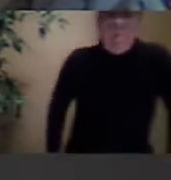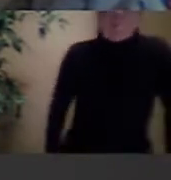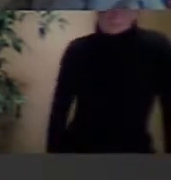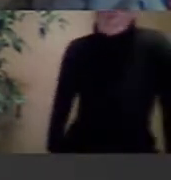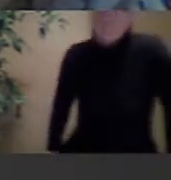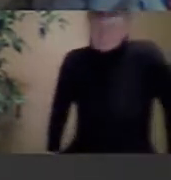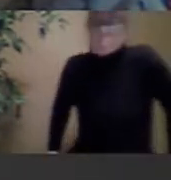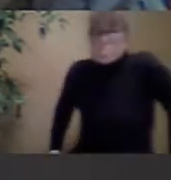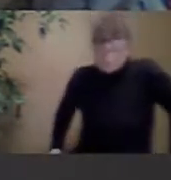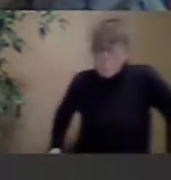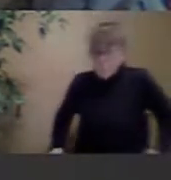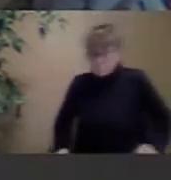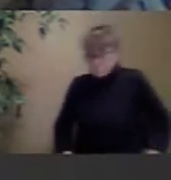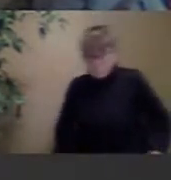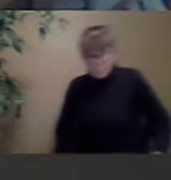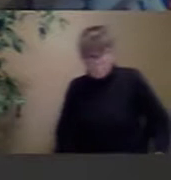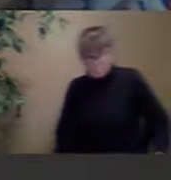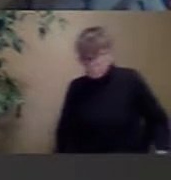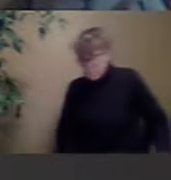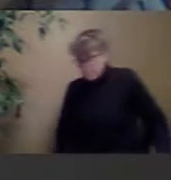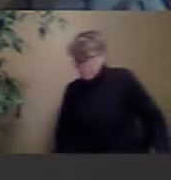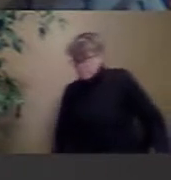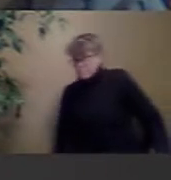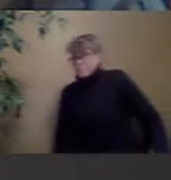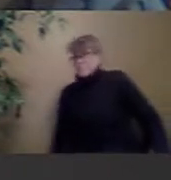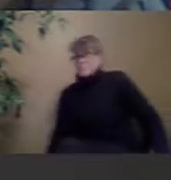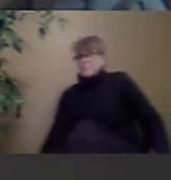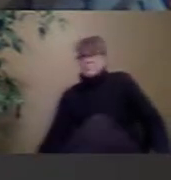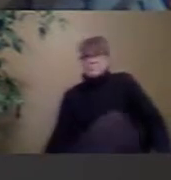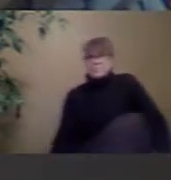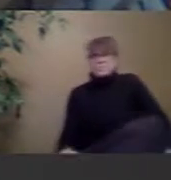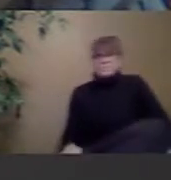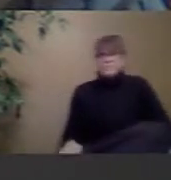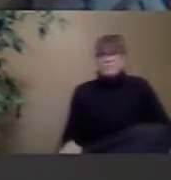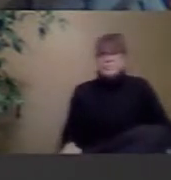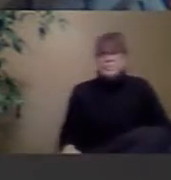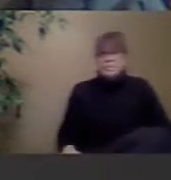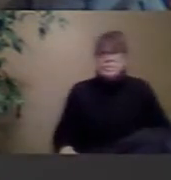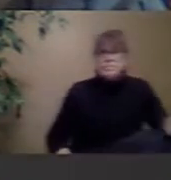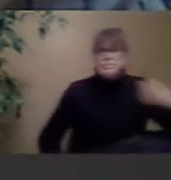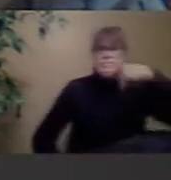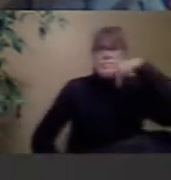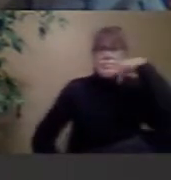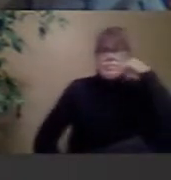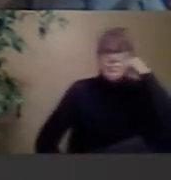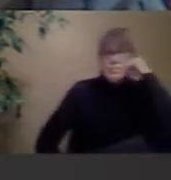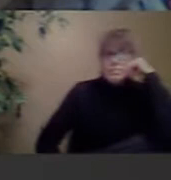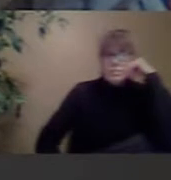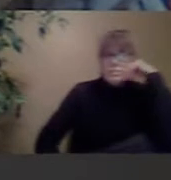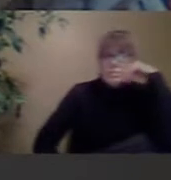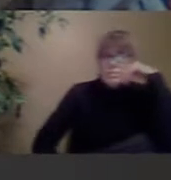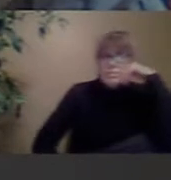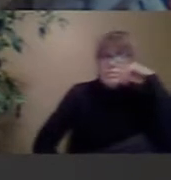to request a ballot, but if you did request a ballot, they do have to be returned by the close of polls tomorrow, which